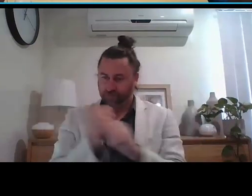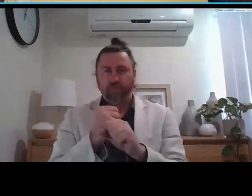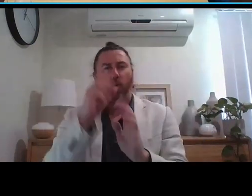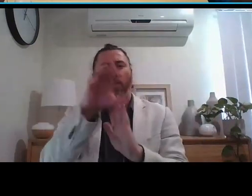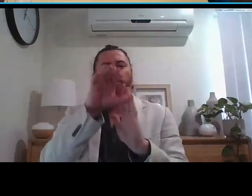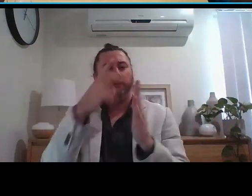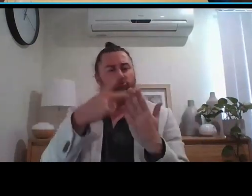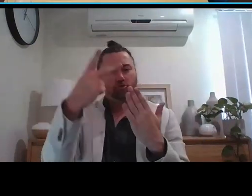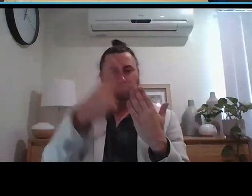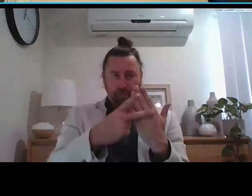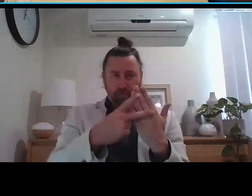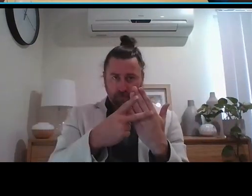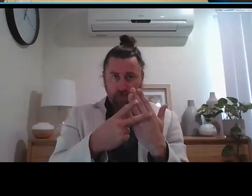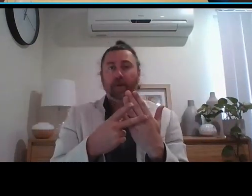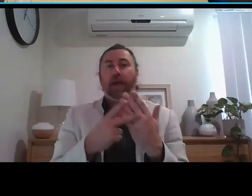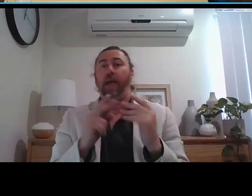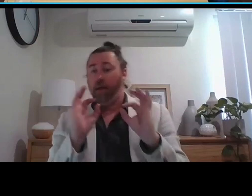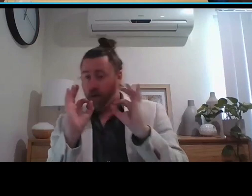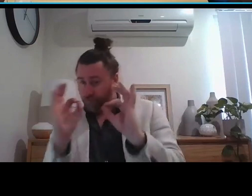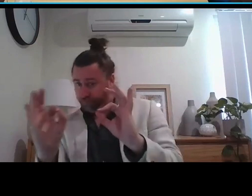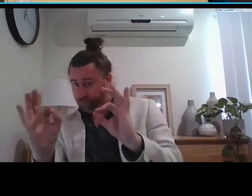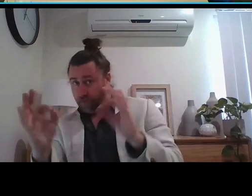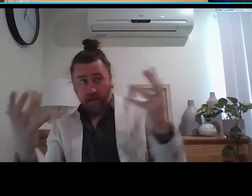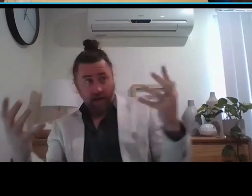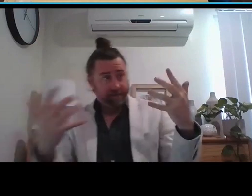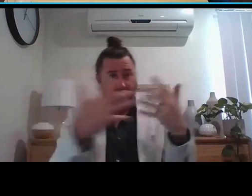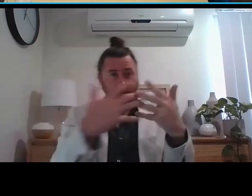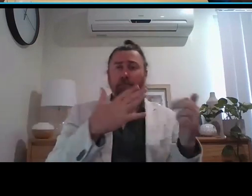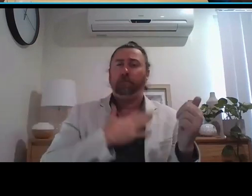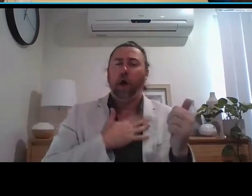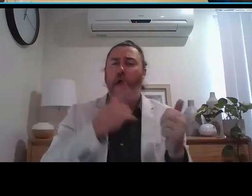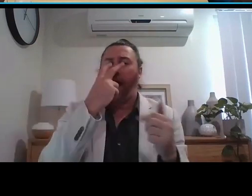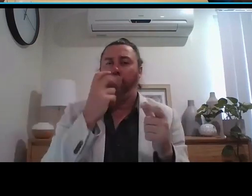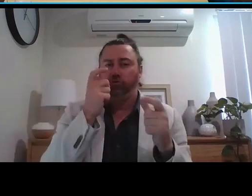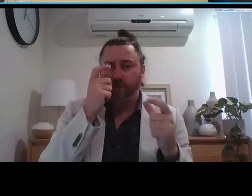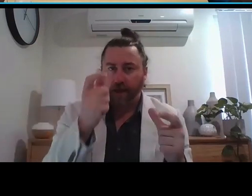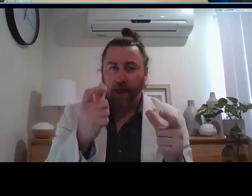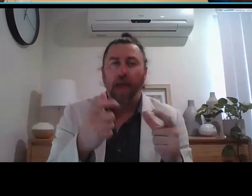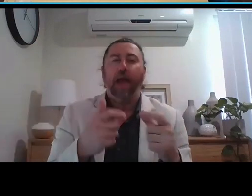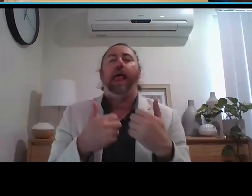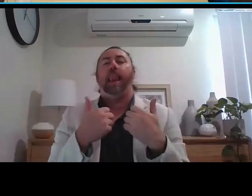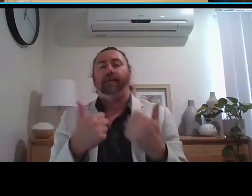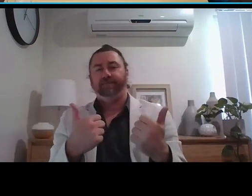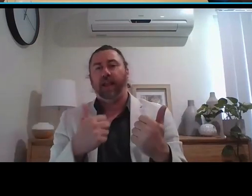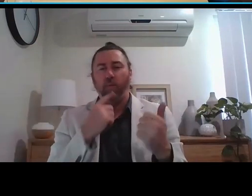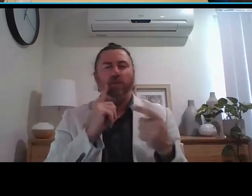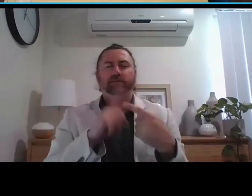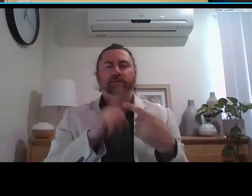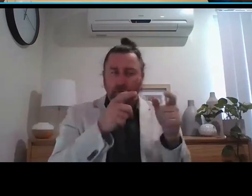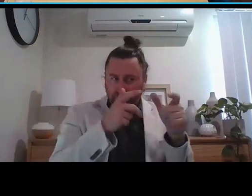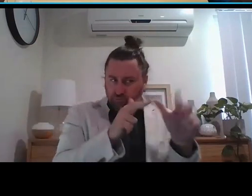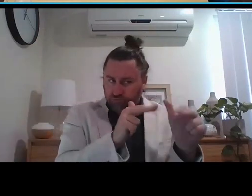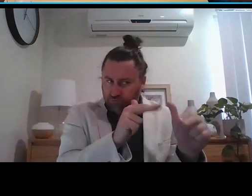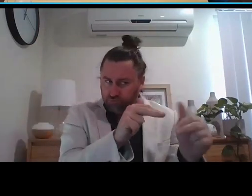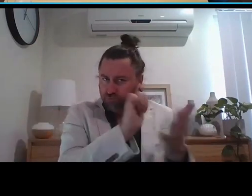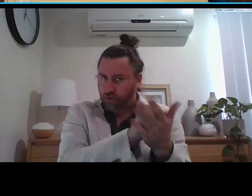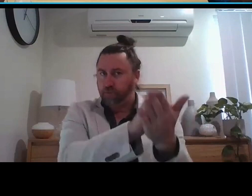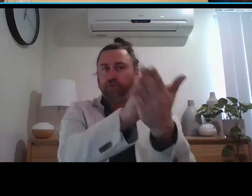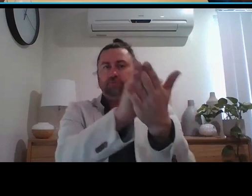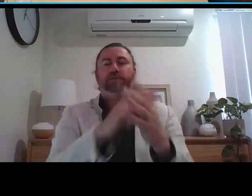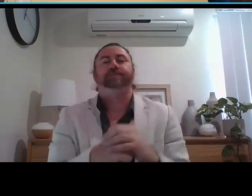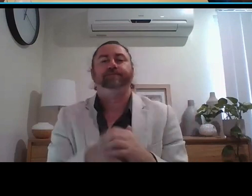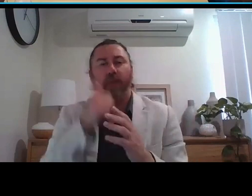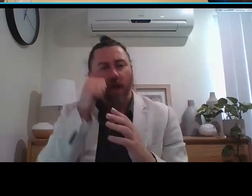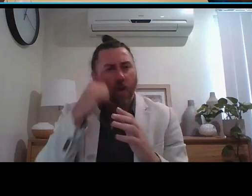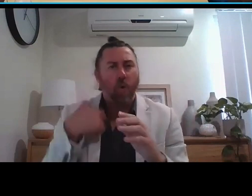star ratings on My Aged Care, which will continue to enhance following the go live. You'd all be aware that we worked on the primary